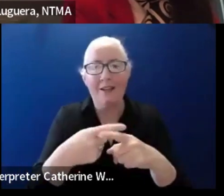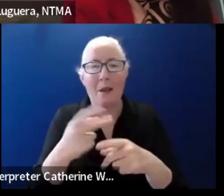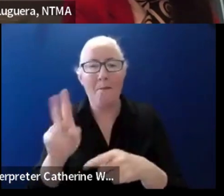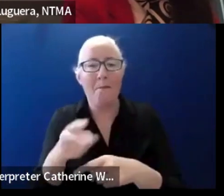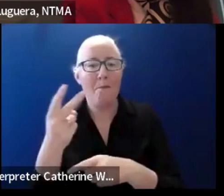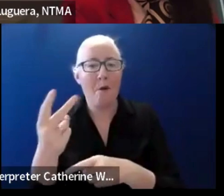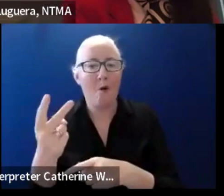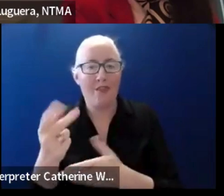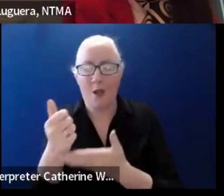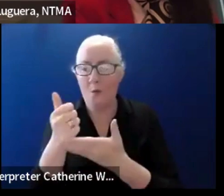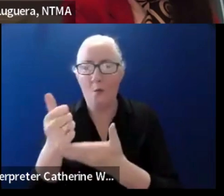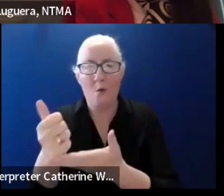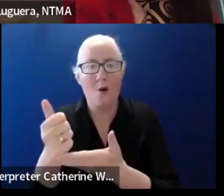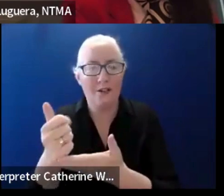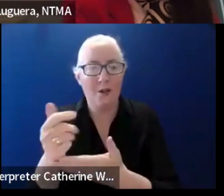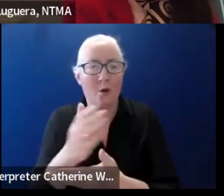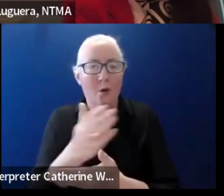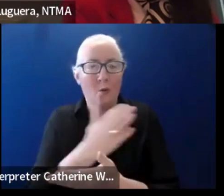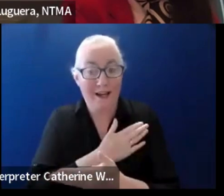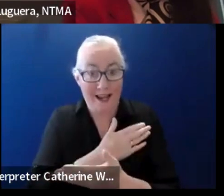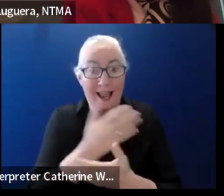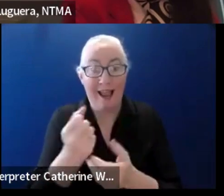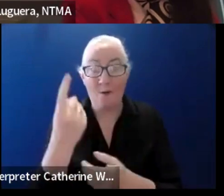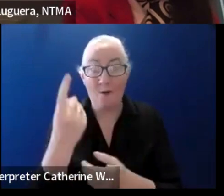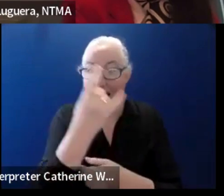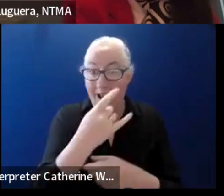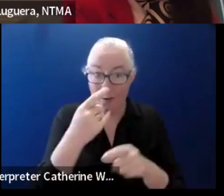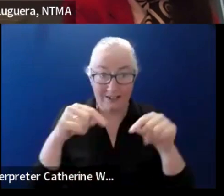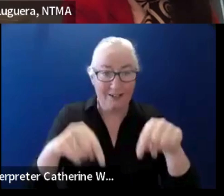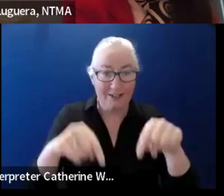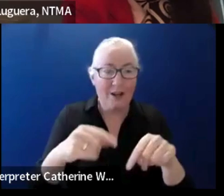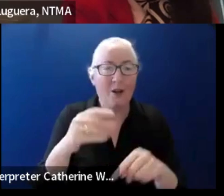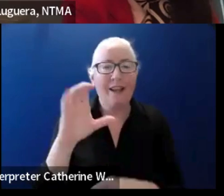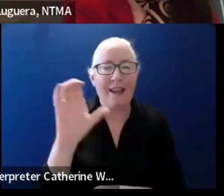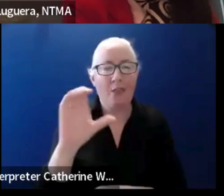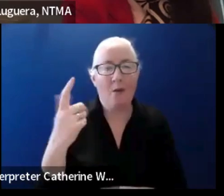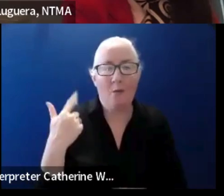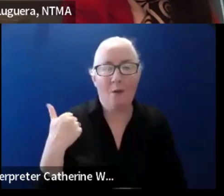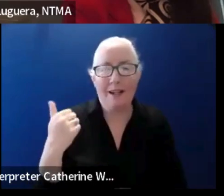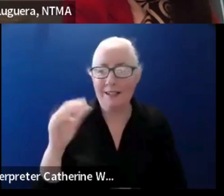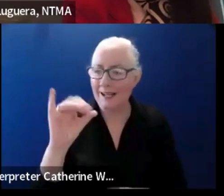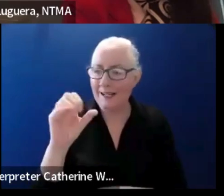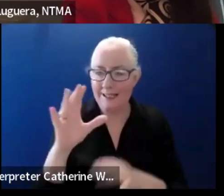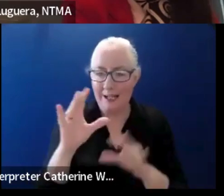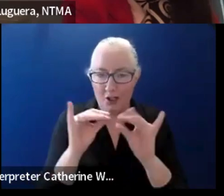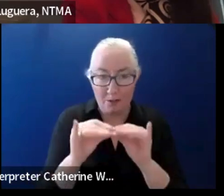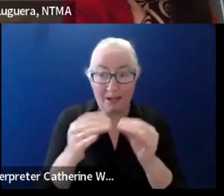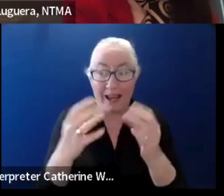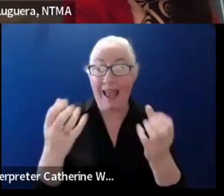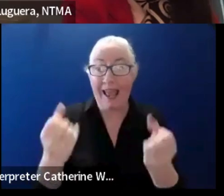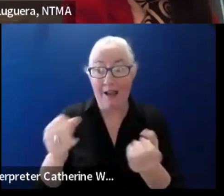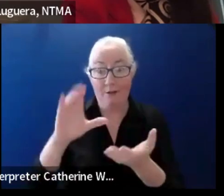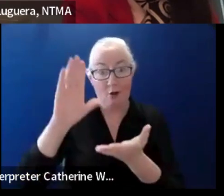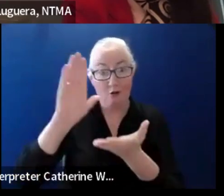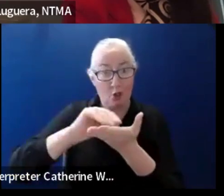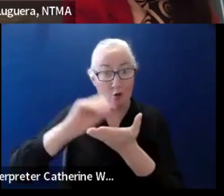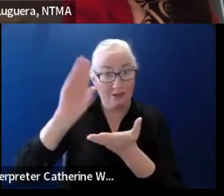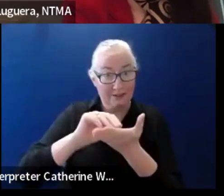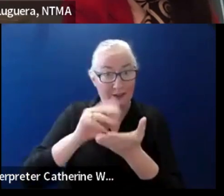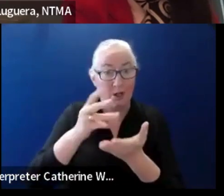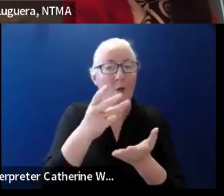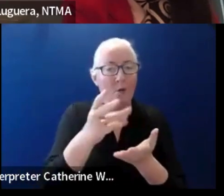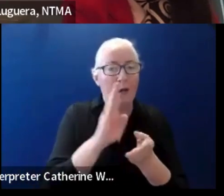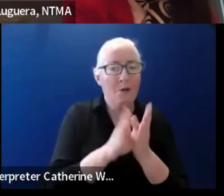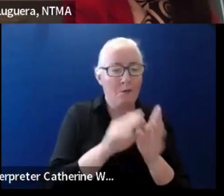winners, wrapping in an hour. We're joined by Catherine White, our ISL interpreter. The session's being recorded and will be available